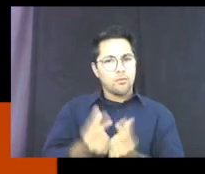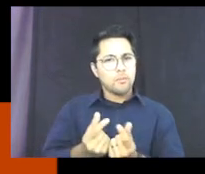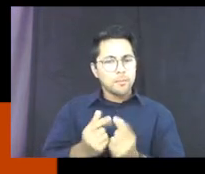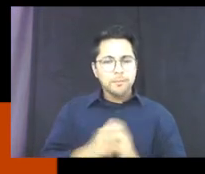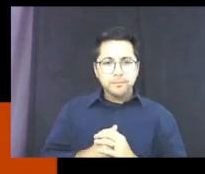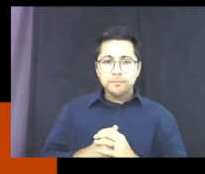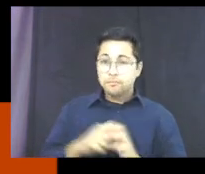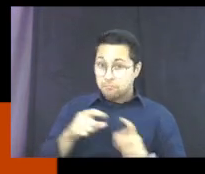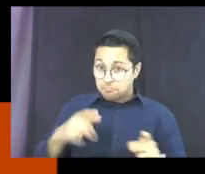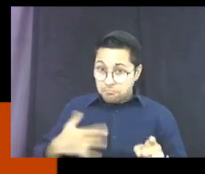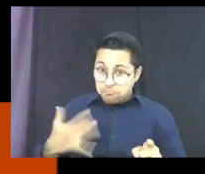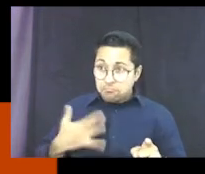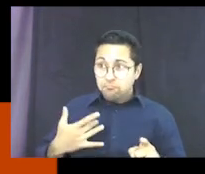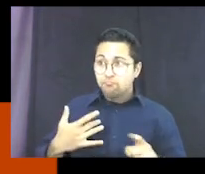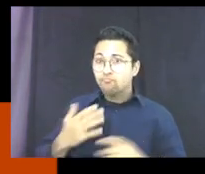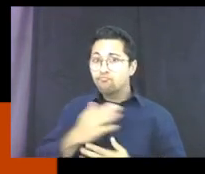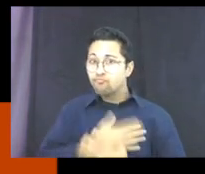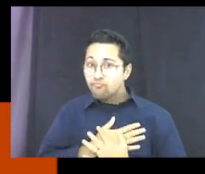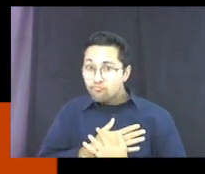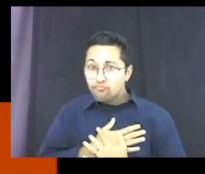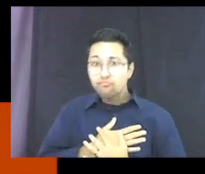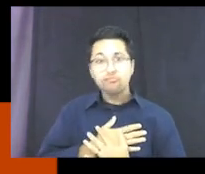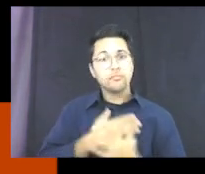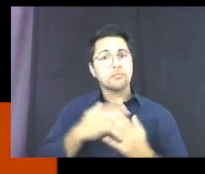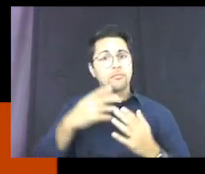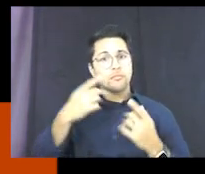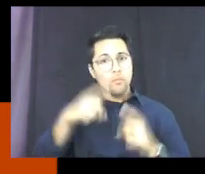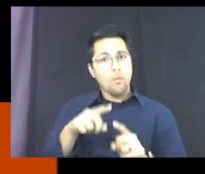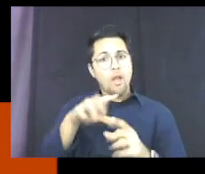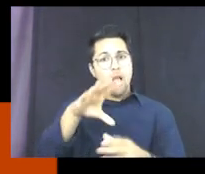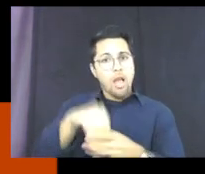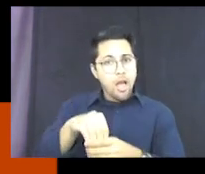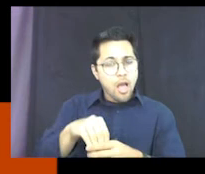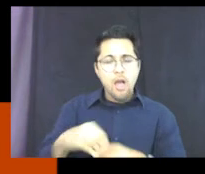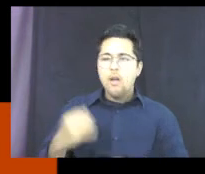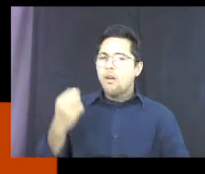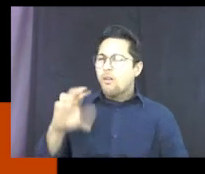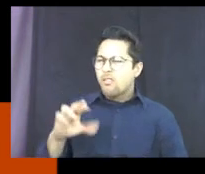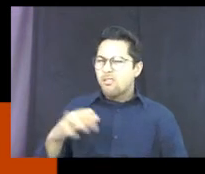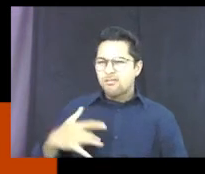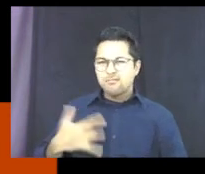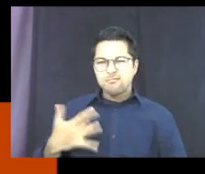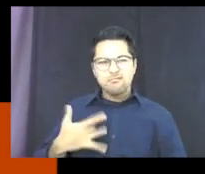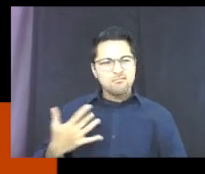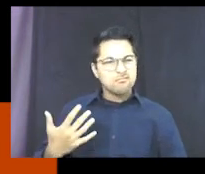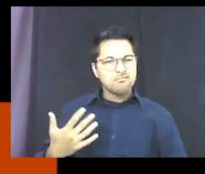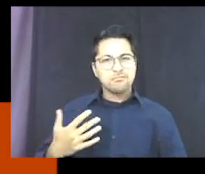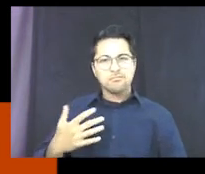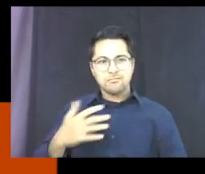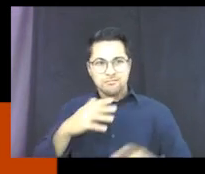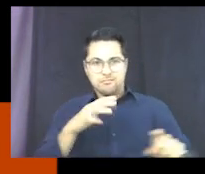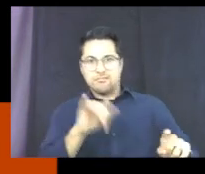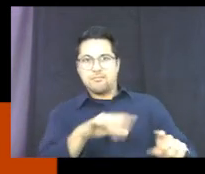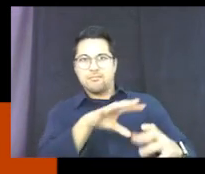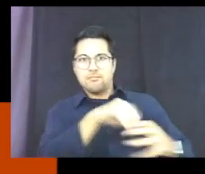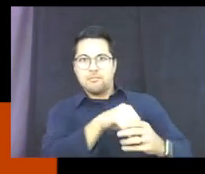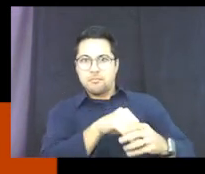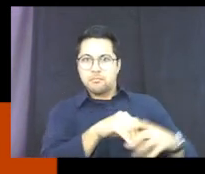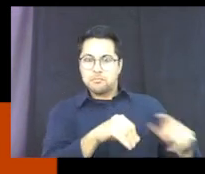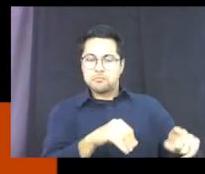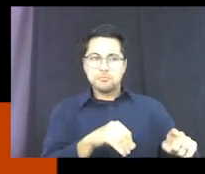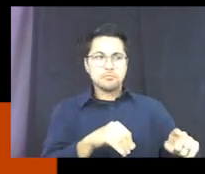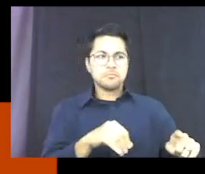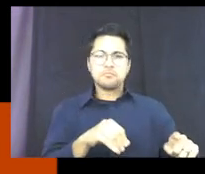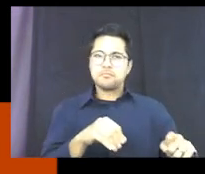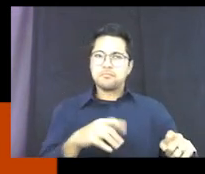you feel relaxed while participating? Or is participation within the group